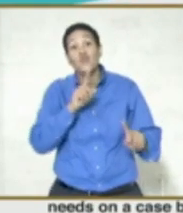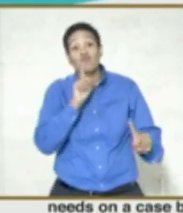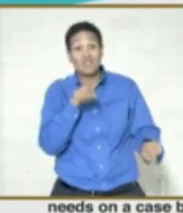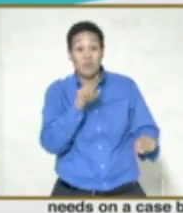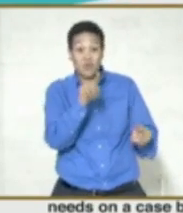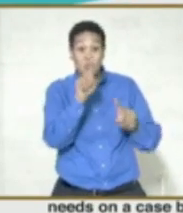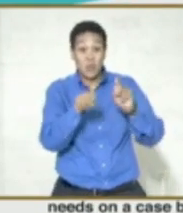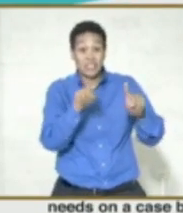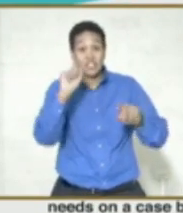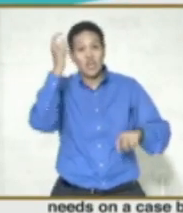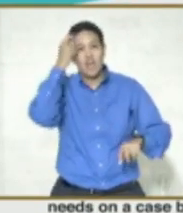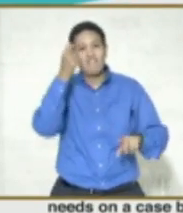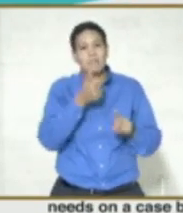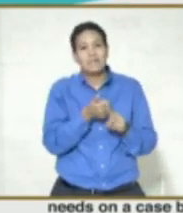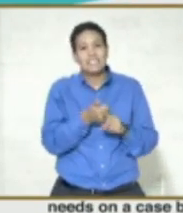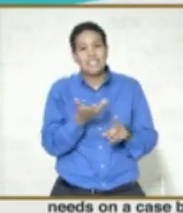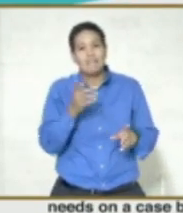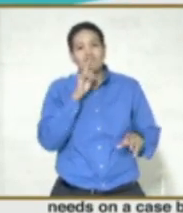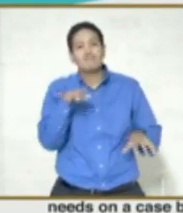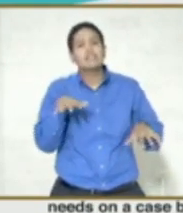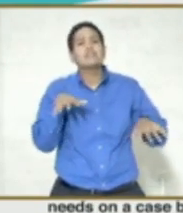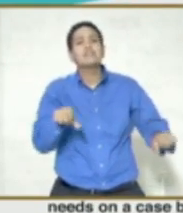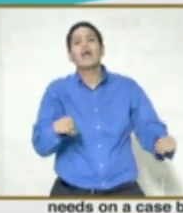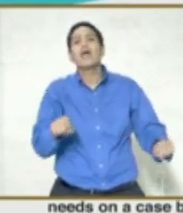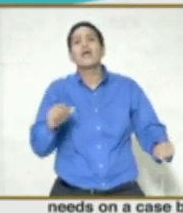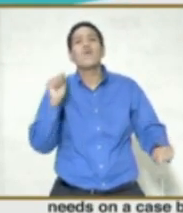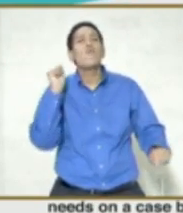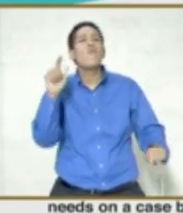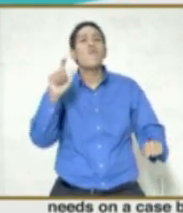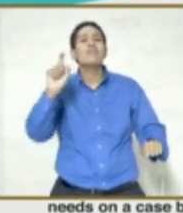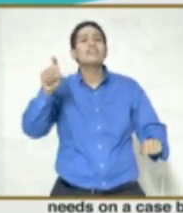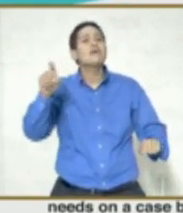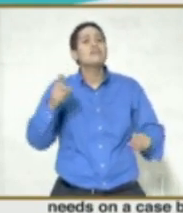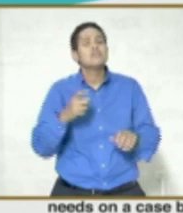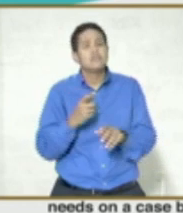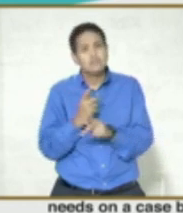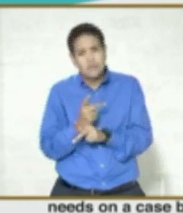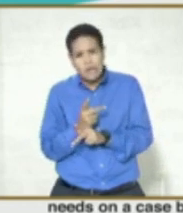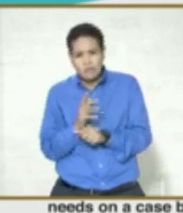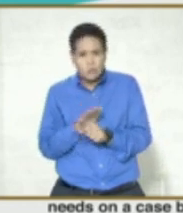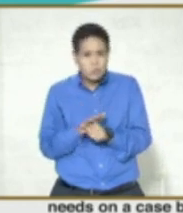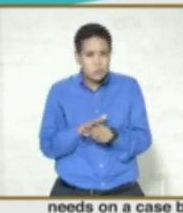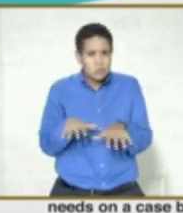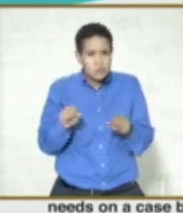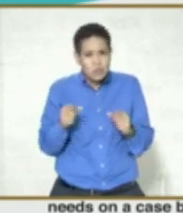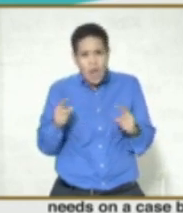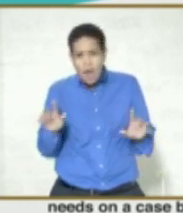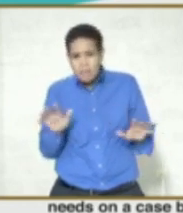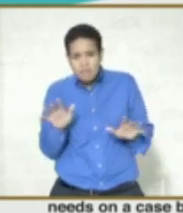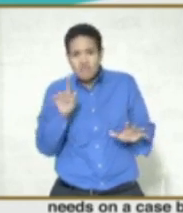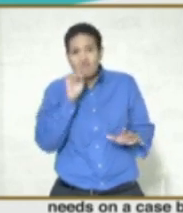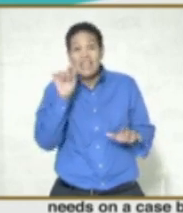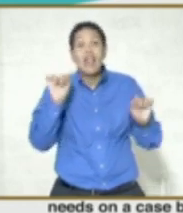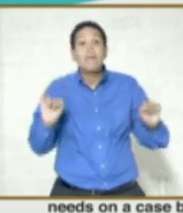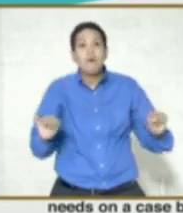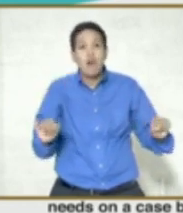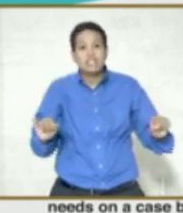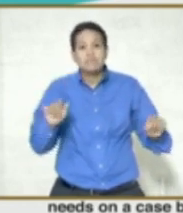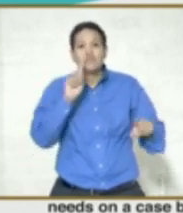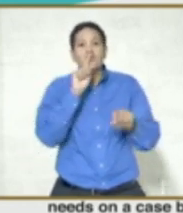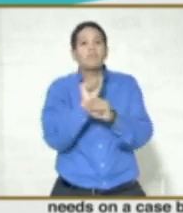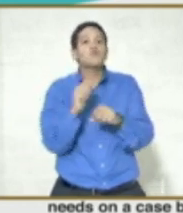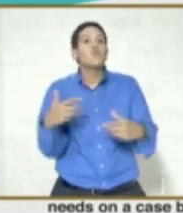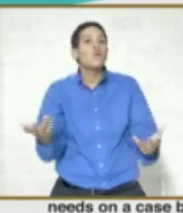question, the government has taken all the necessary precautions that is possible to